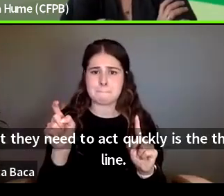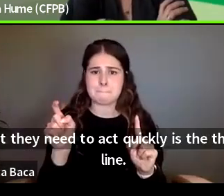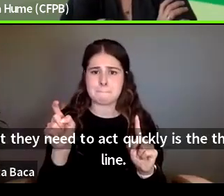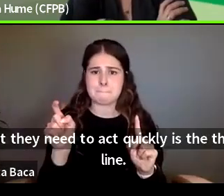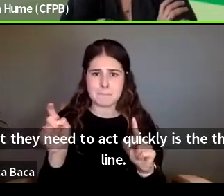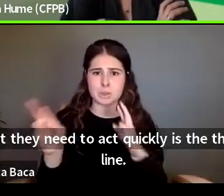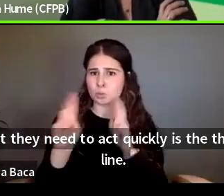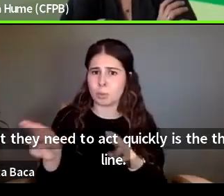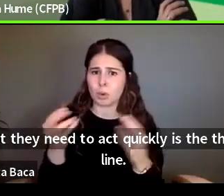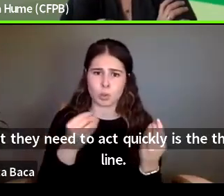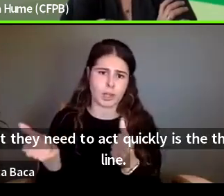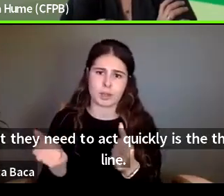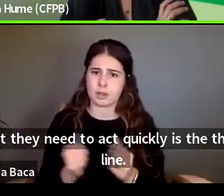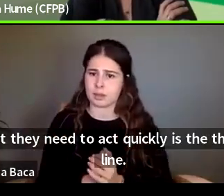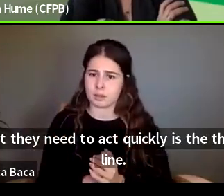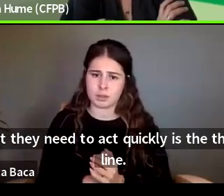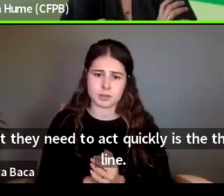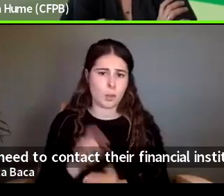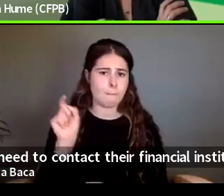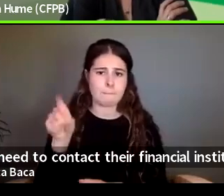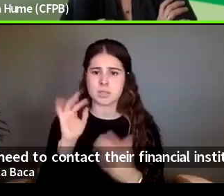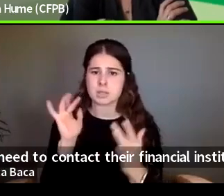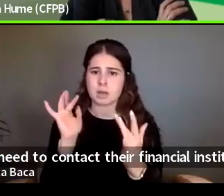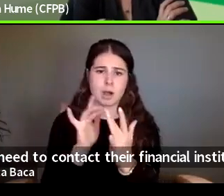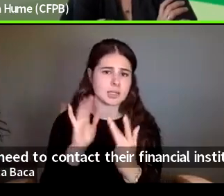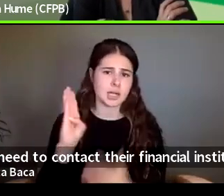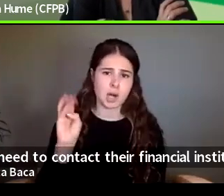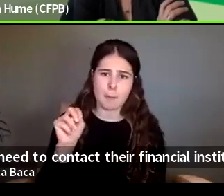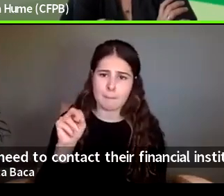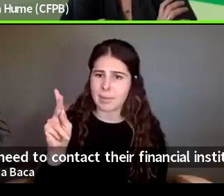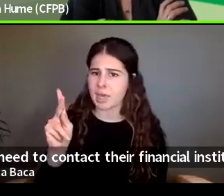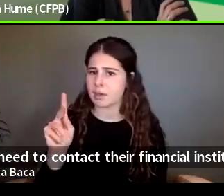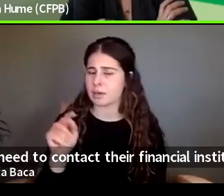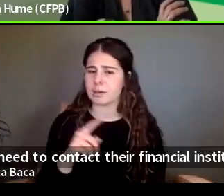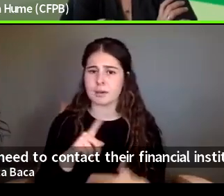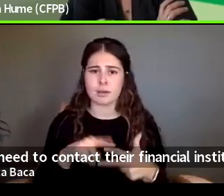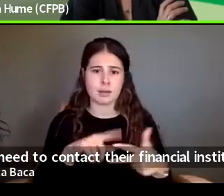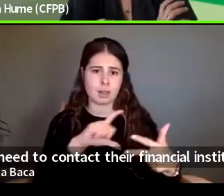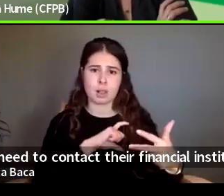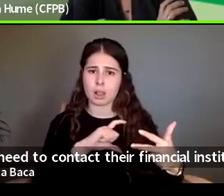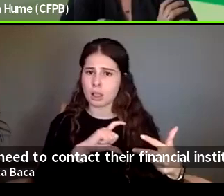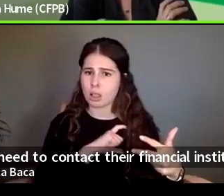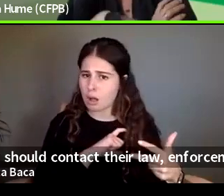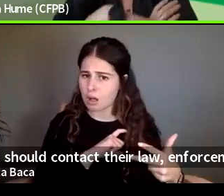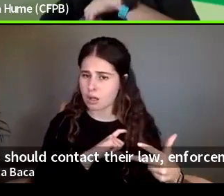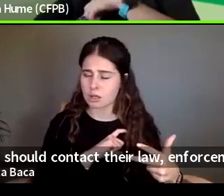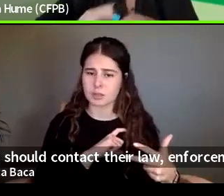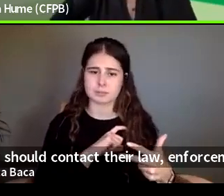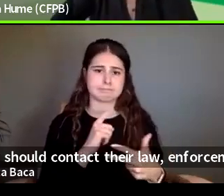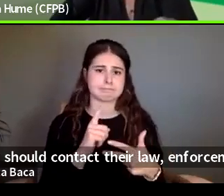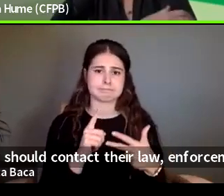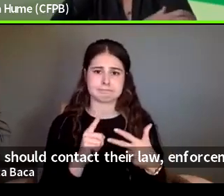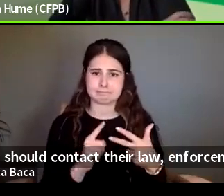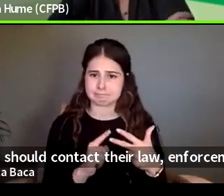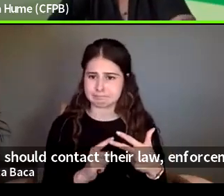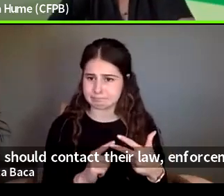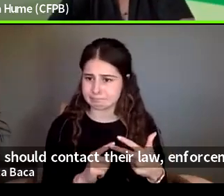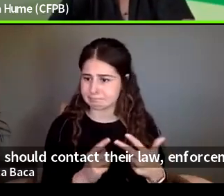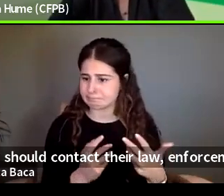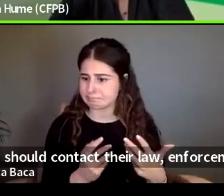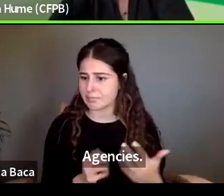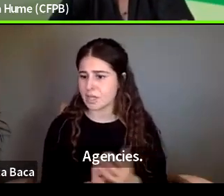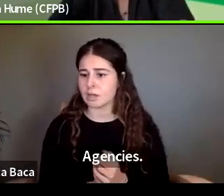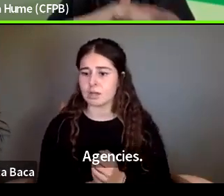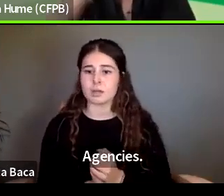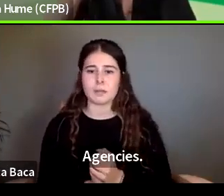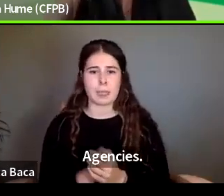financial institution. They should contact their law enforcement agencies. A colleague of mine who